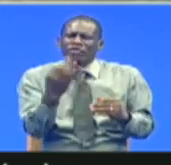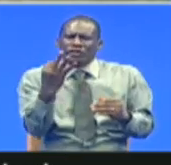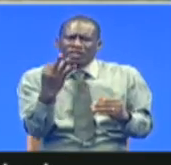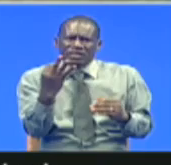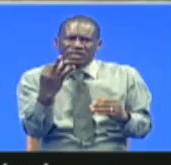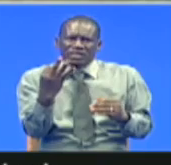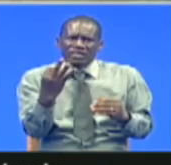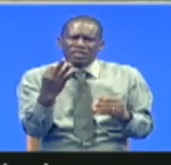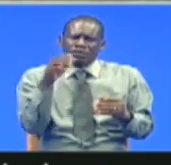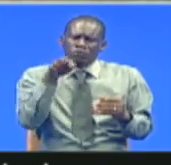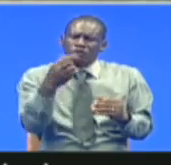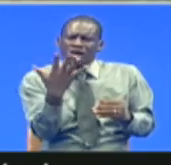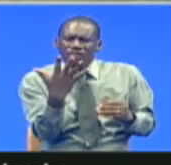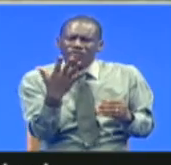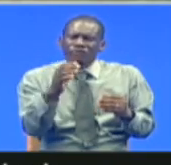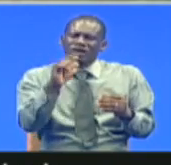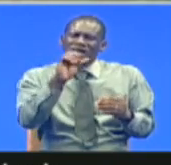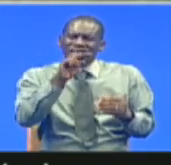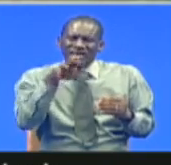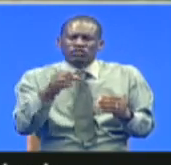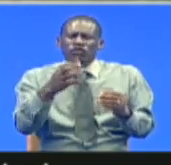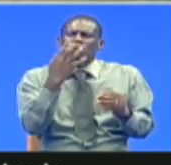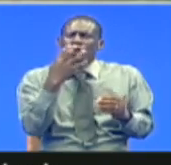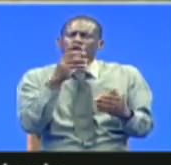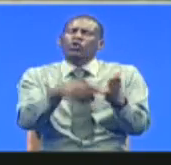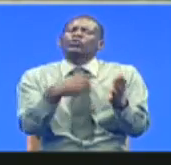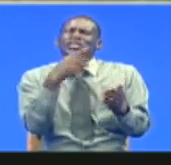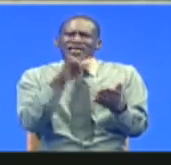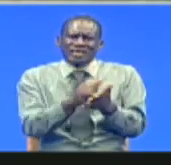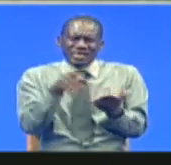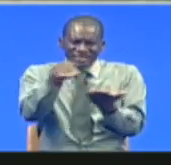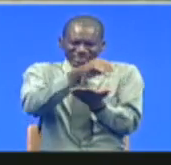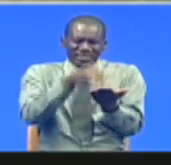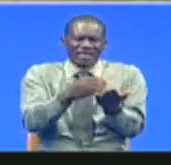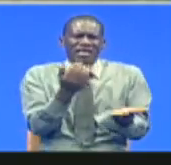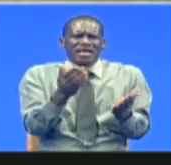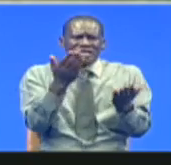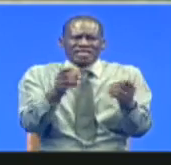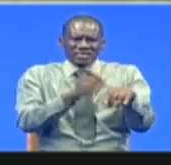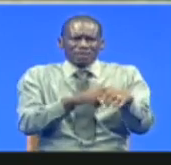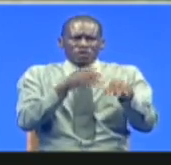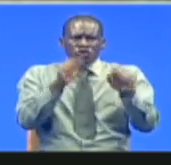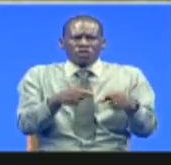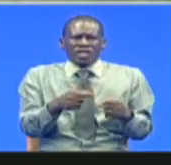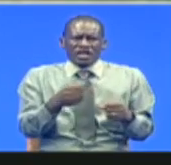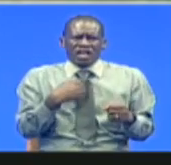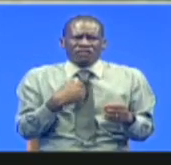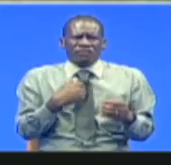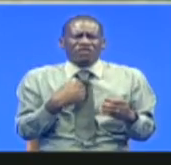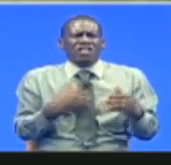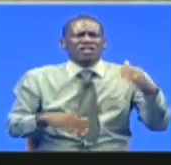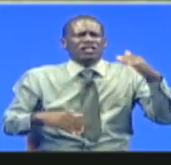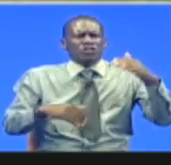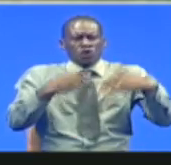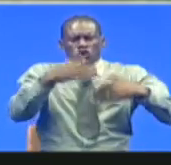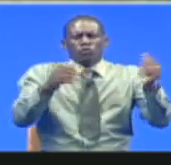take up to 1.5 tons of mangoes. So what you're saying is that in this center at any one time you can find up to close to